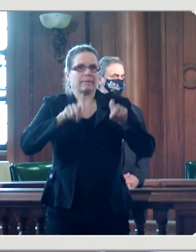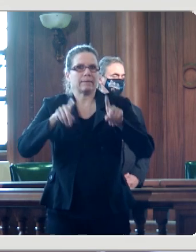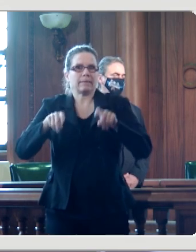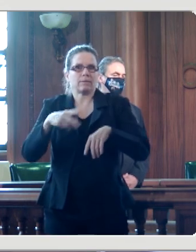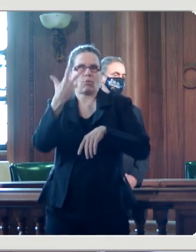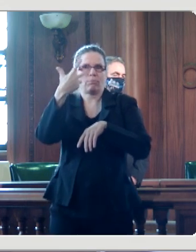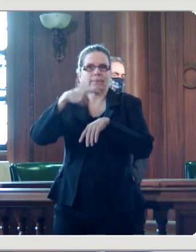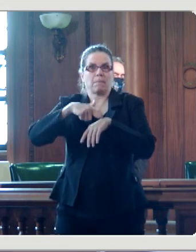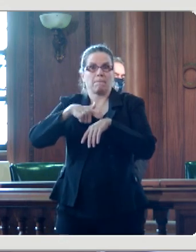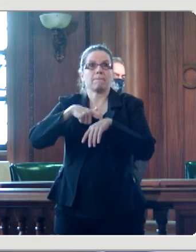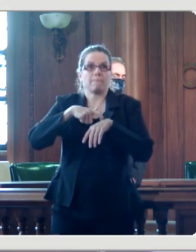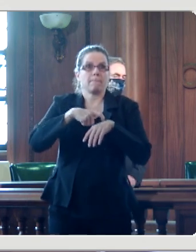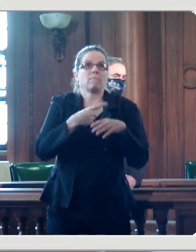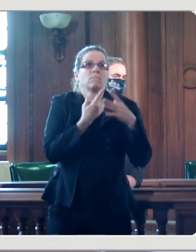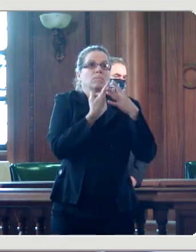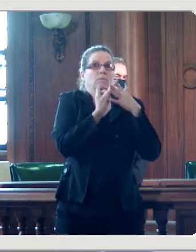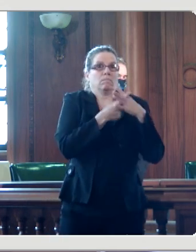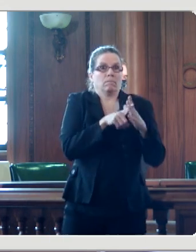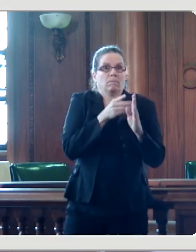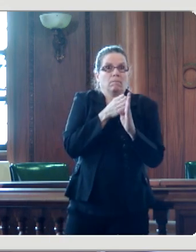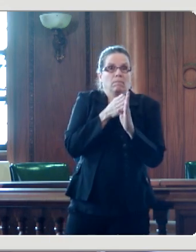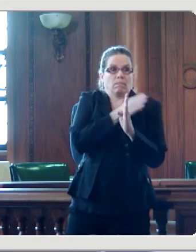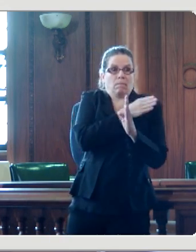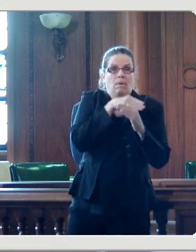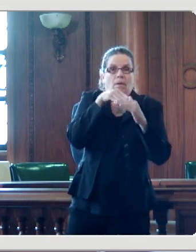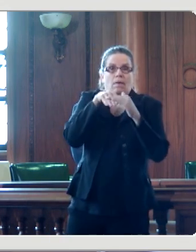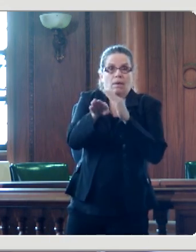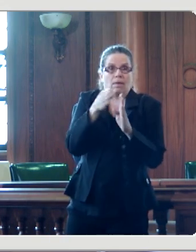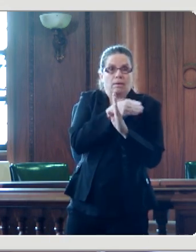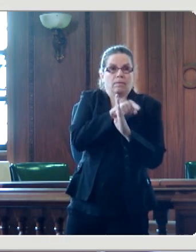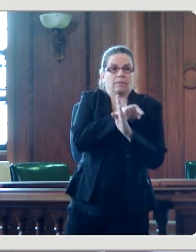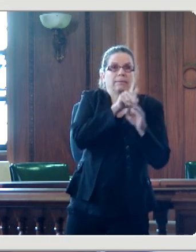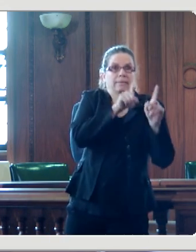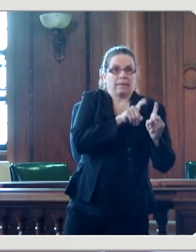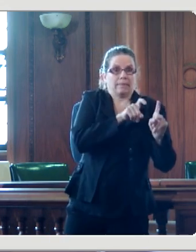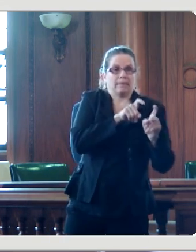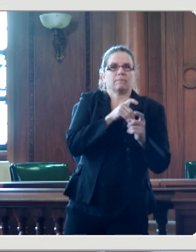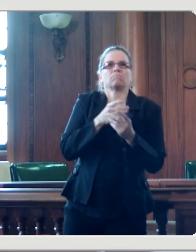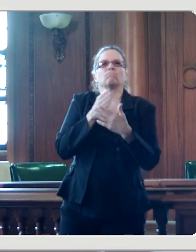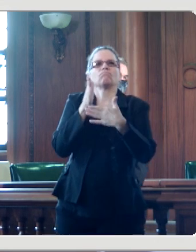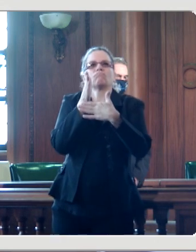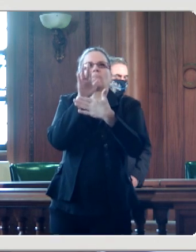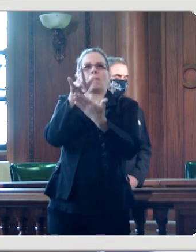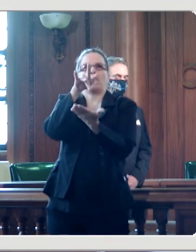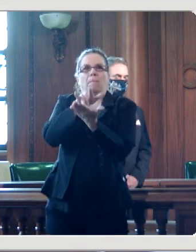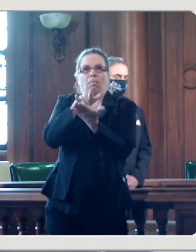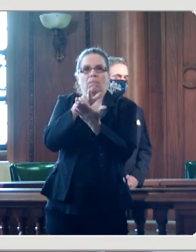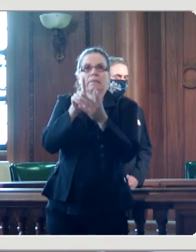we're adhering to the safety protocols and it's as safe an experience as possible for our students.